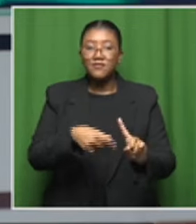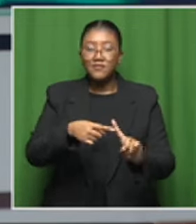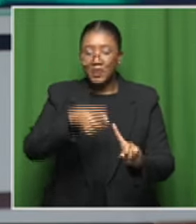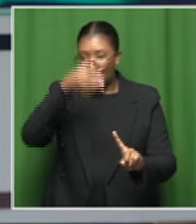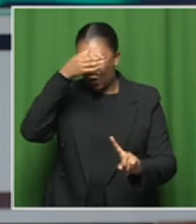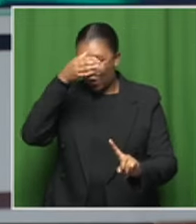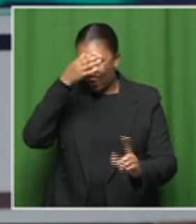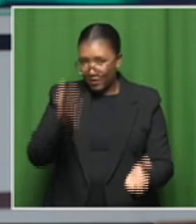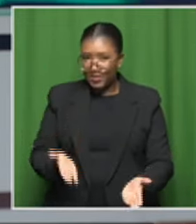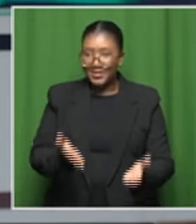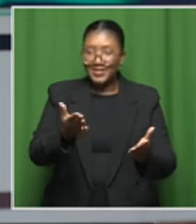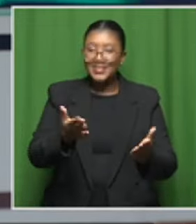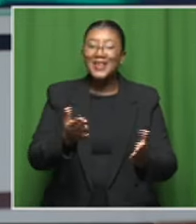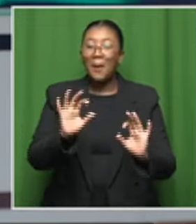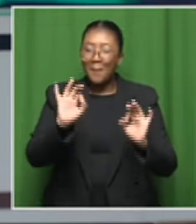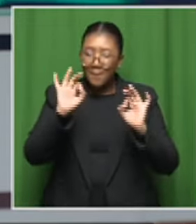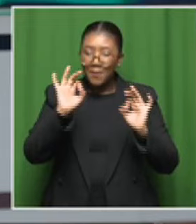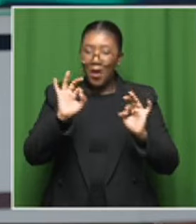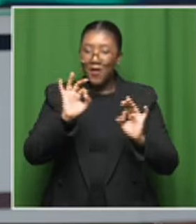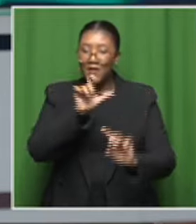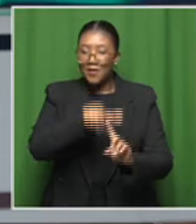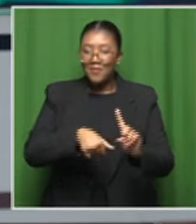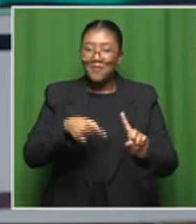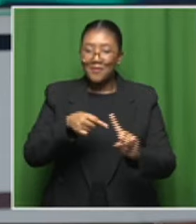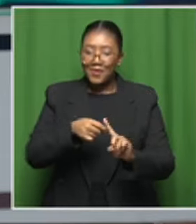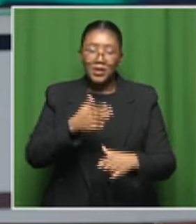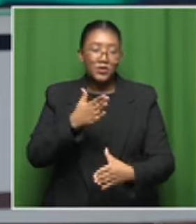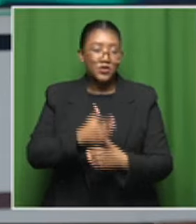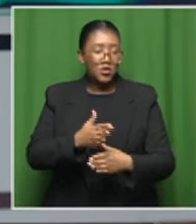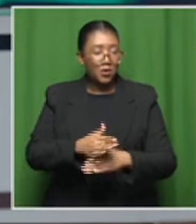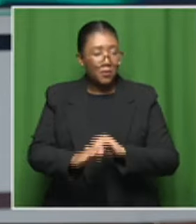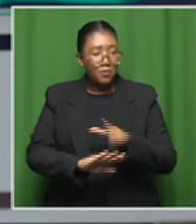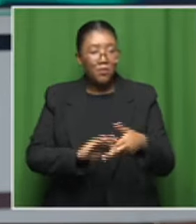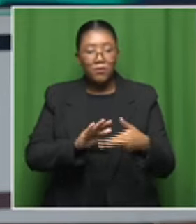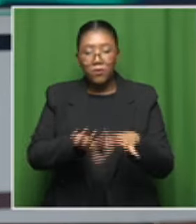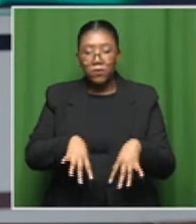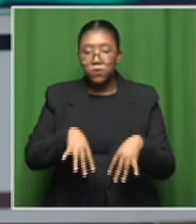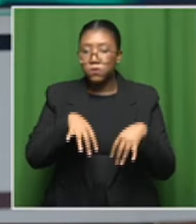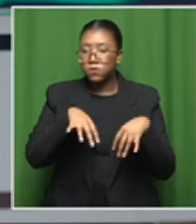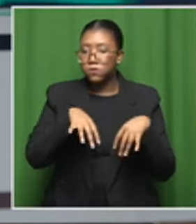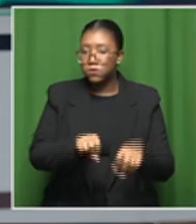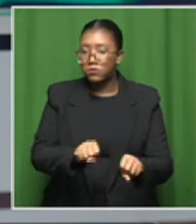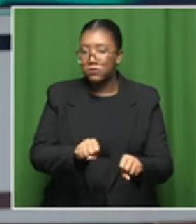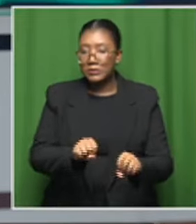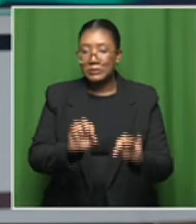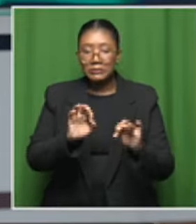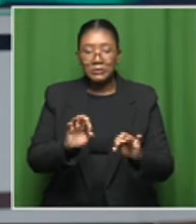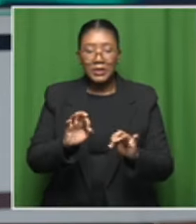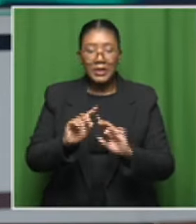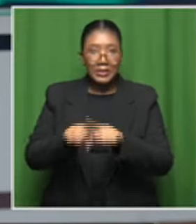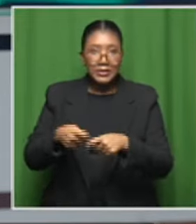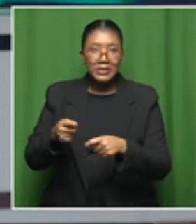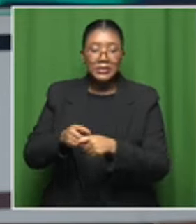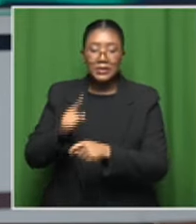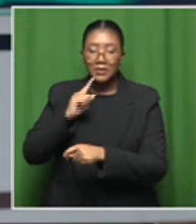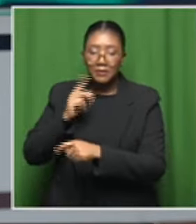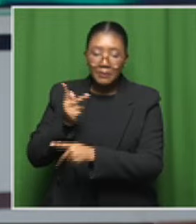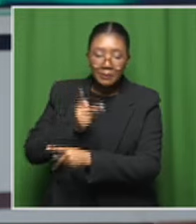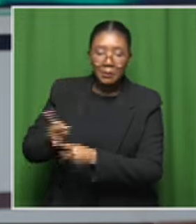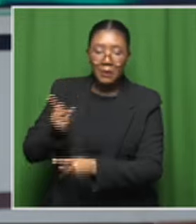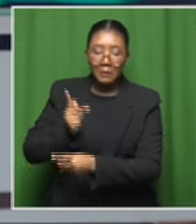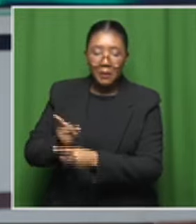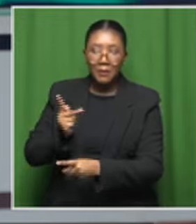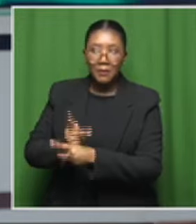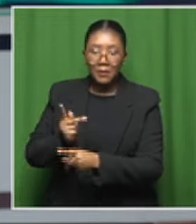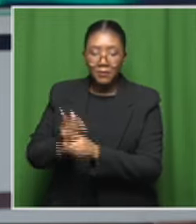hands. So she is the perfect person for this job. She is literally making sure that the team is getting prepared and all of that. So that's